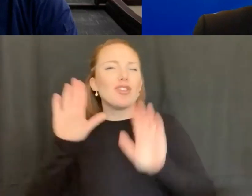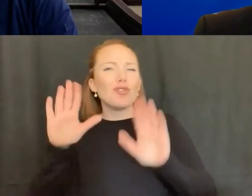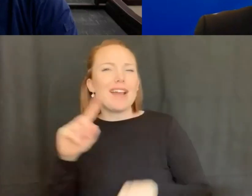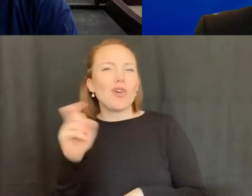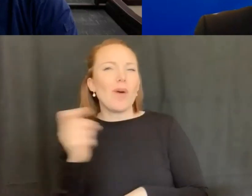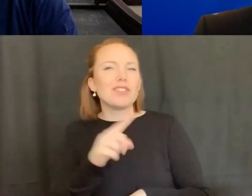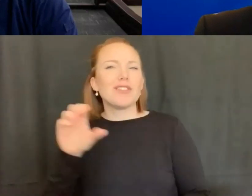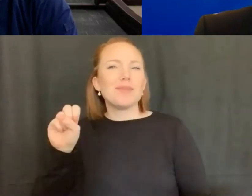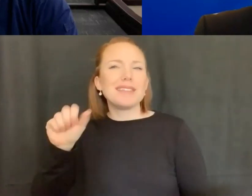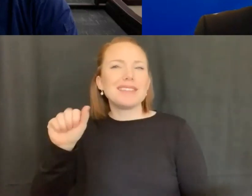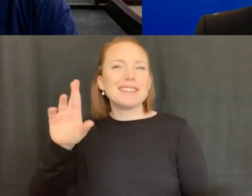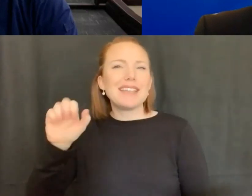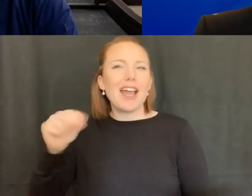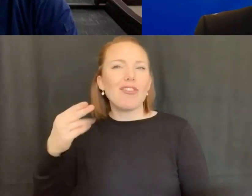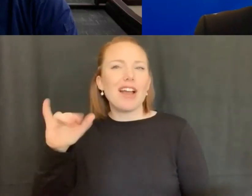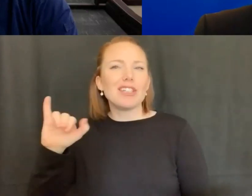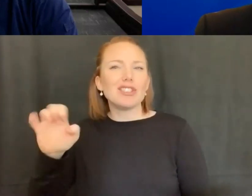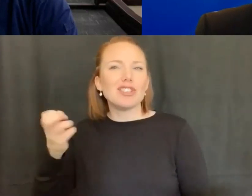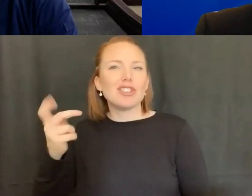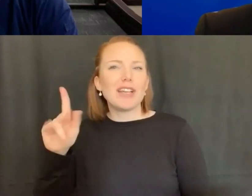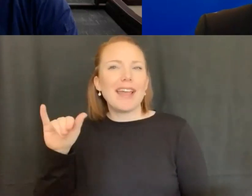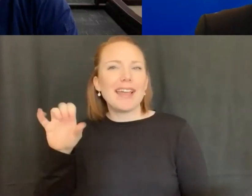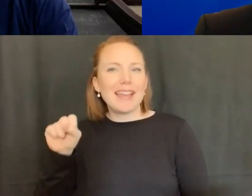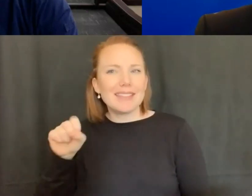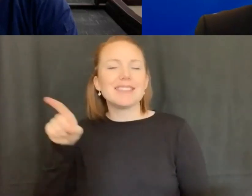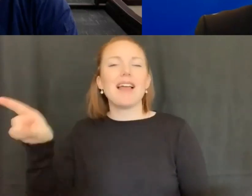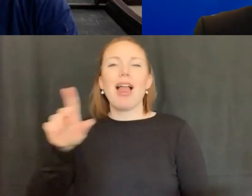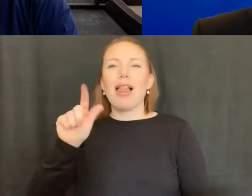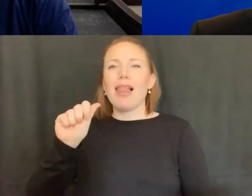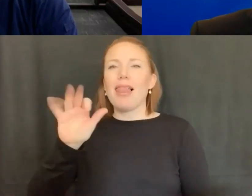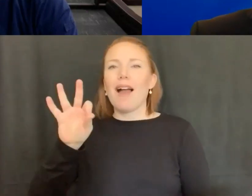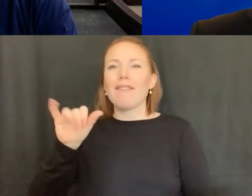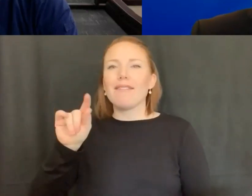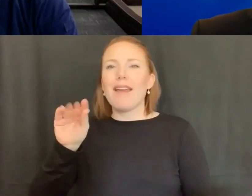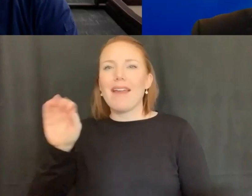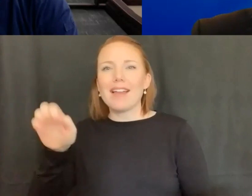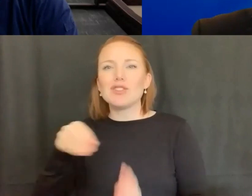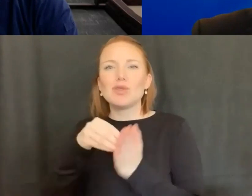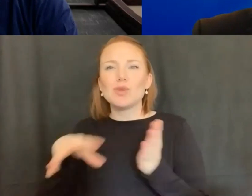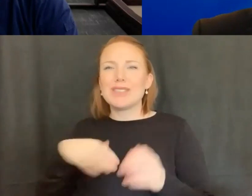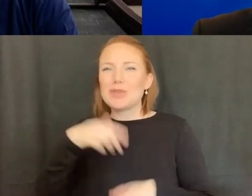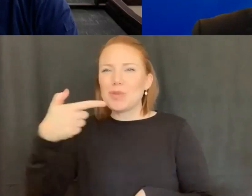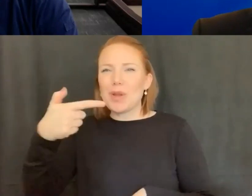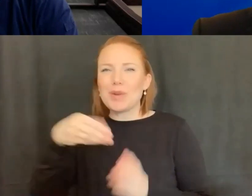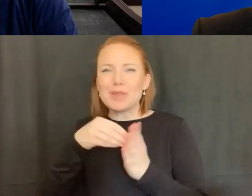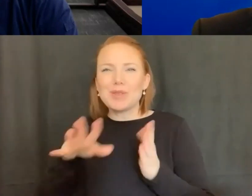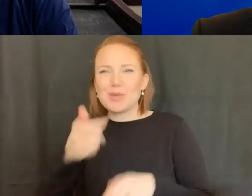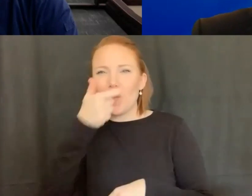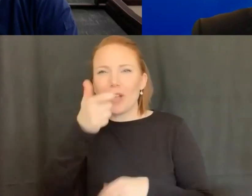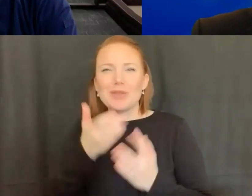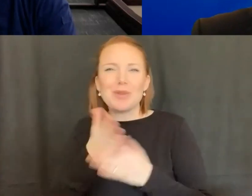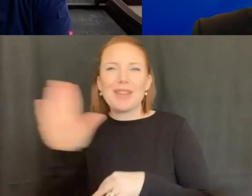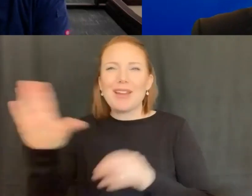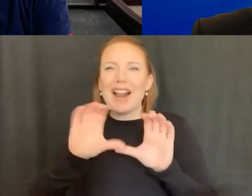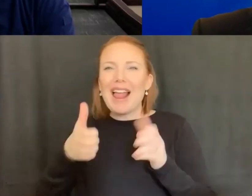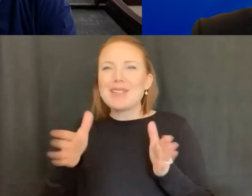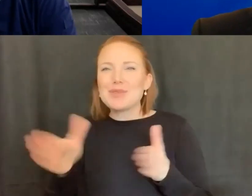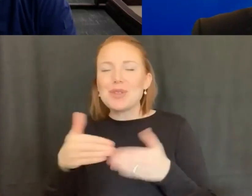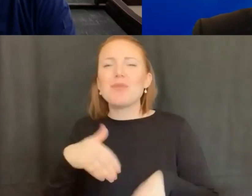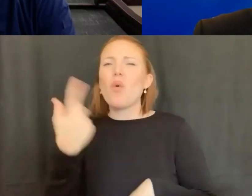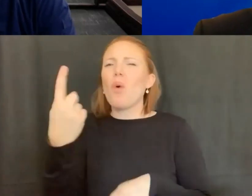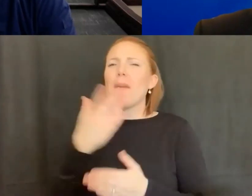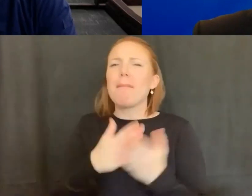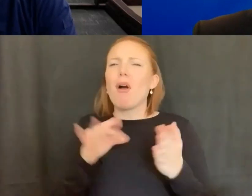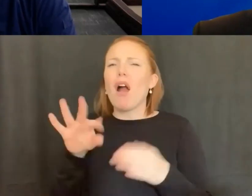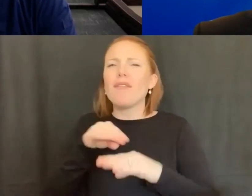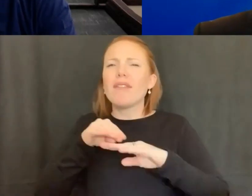Jenkins and her students, her dental science students at Lafayette High School. Thank you. 21 students here watching through their classroom. What is one piece of advice you'd give to